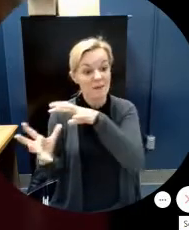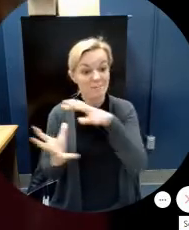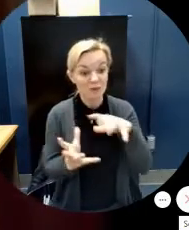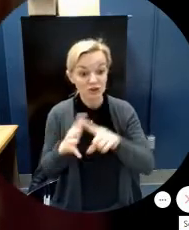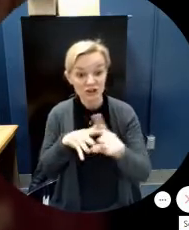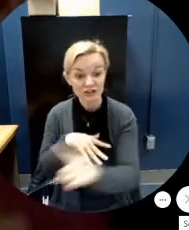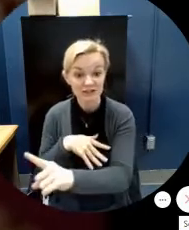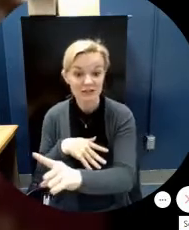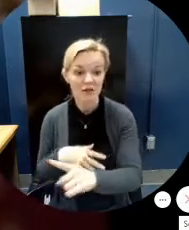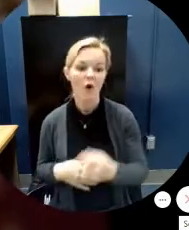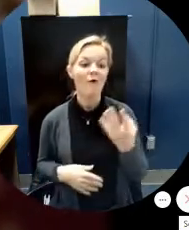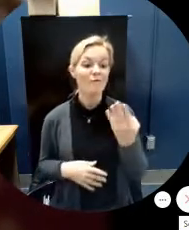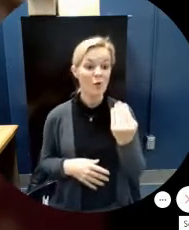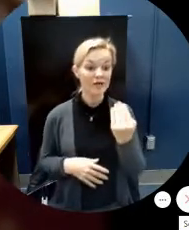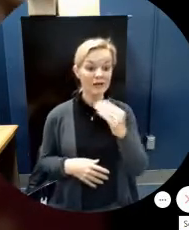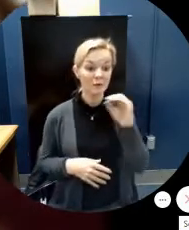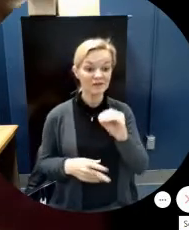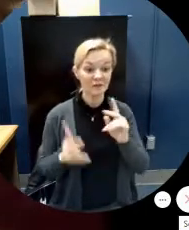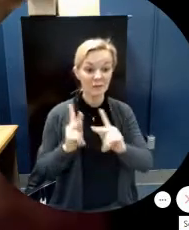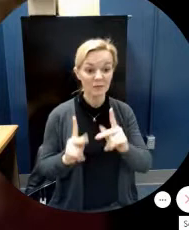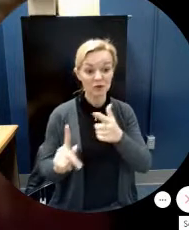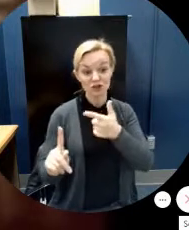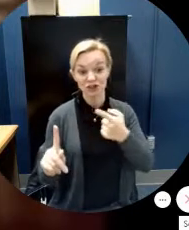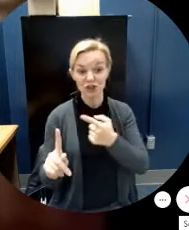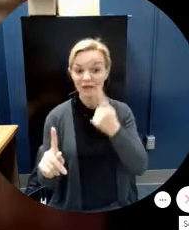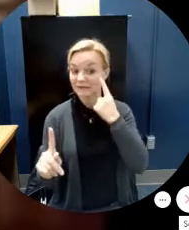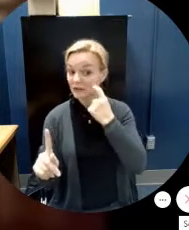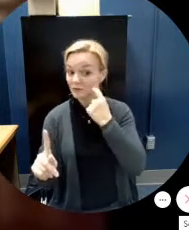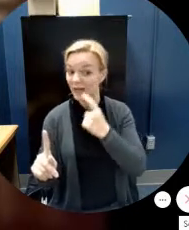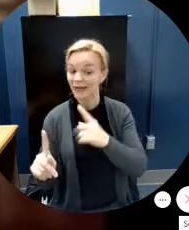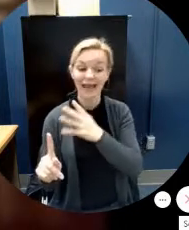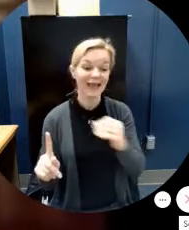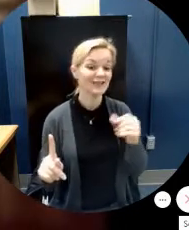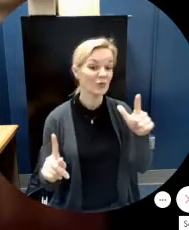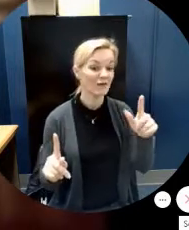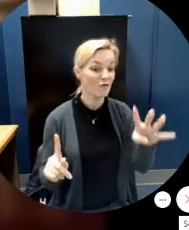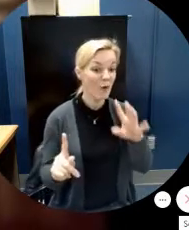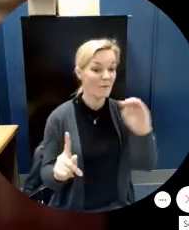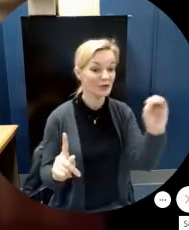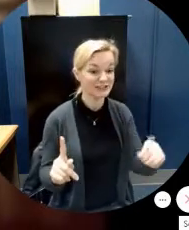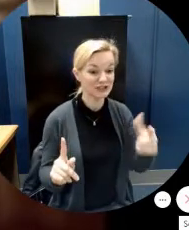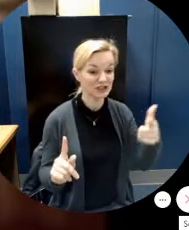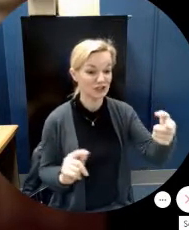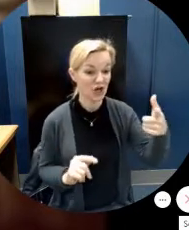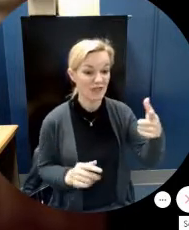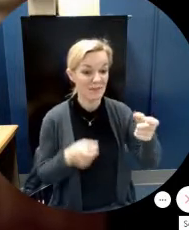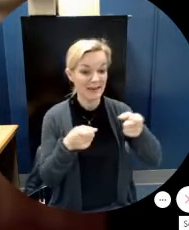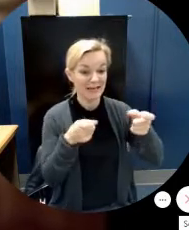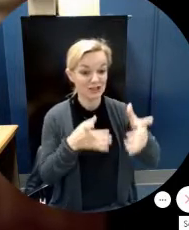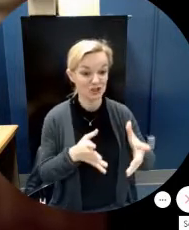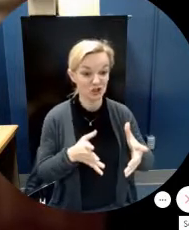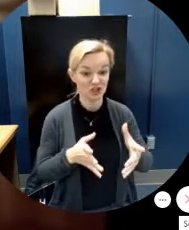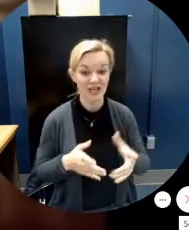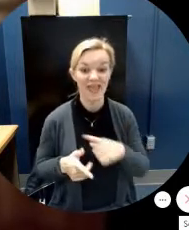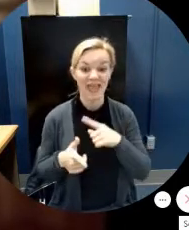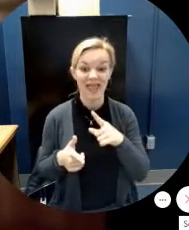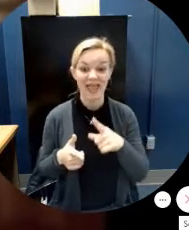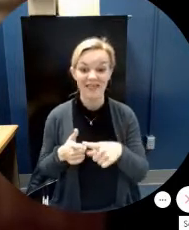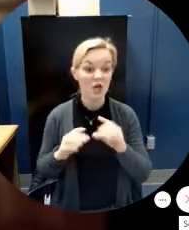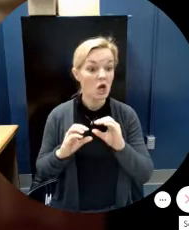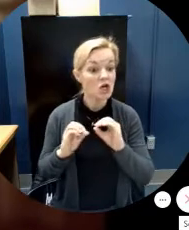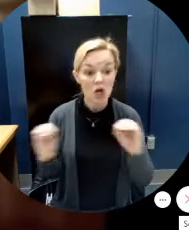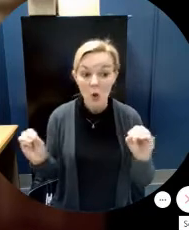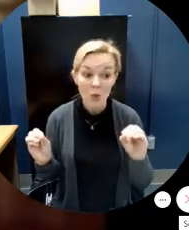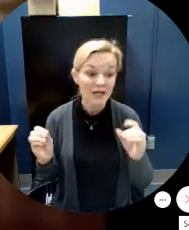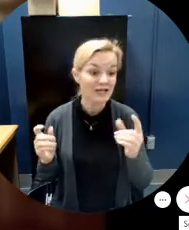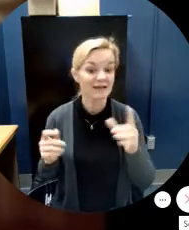14% shot at the suspect, but 24% shot at the manager. More important, 90% took no evasive action